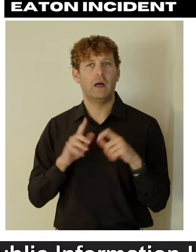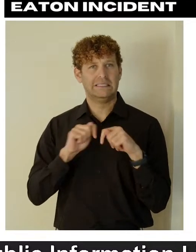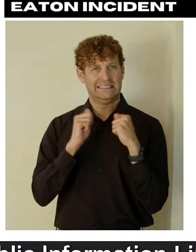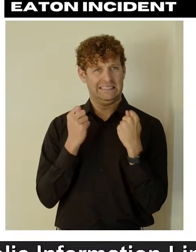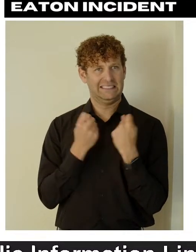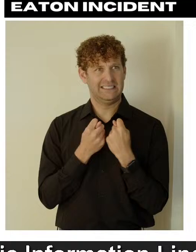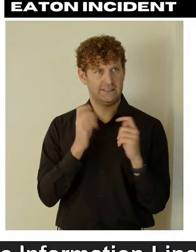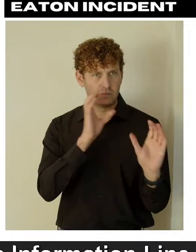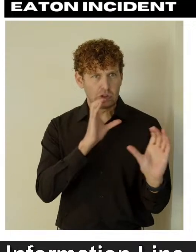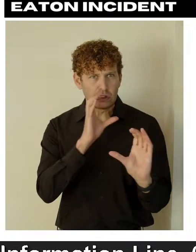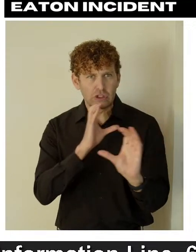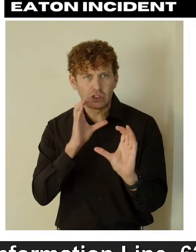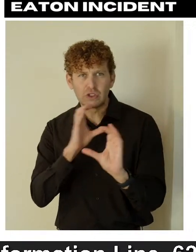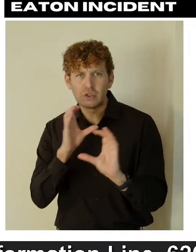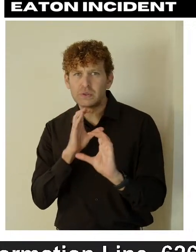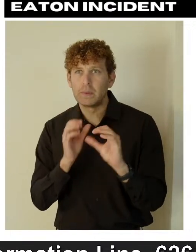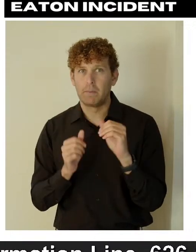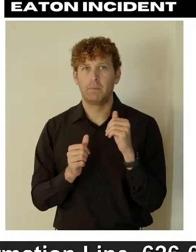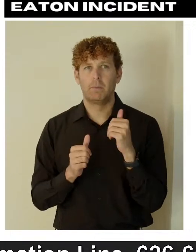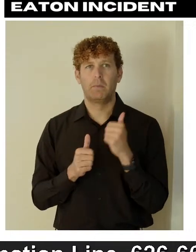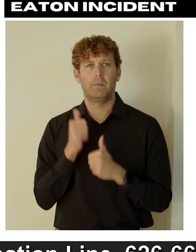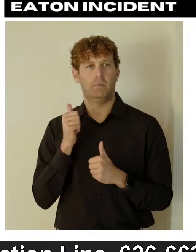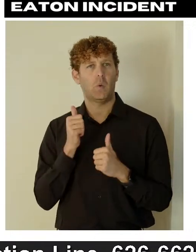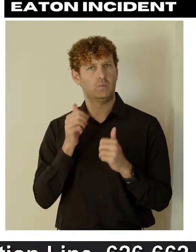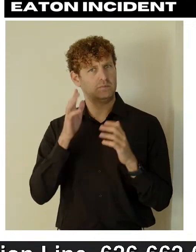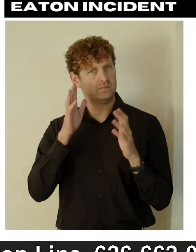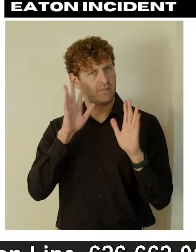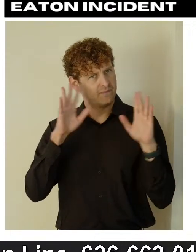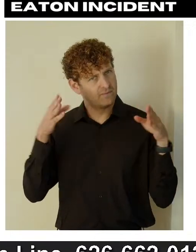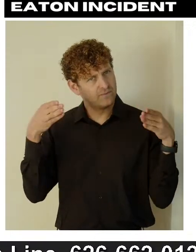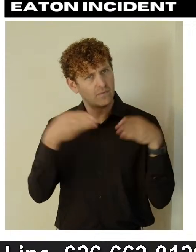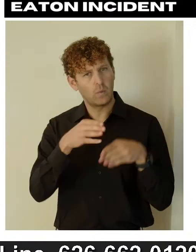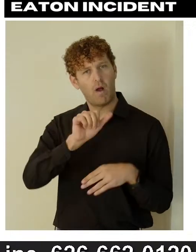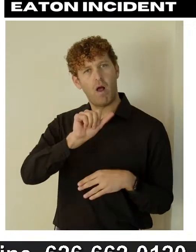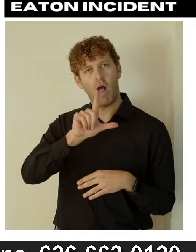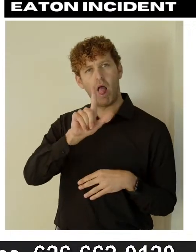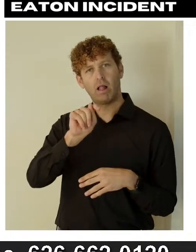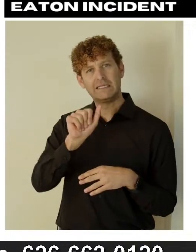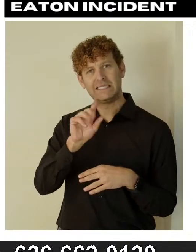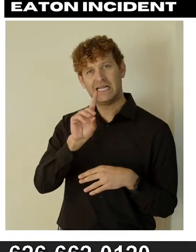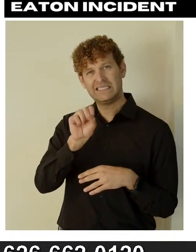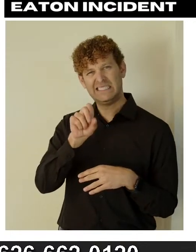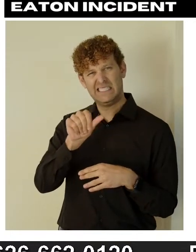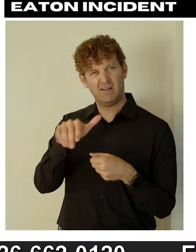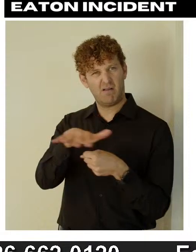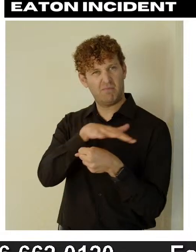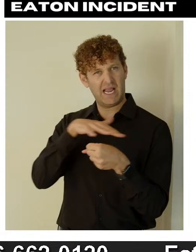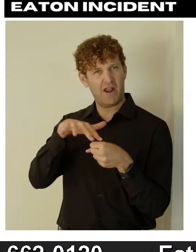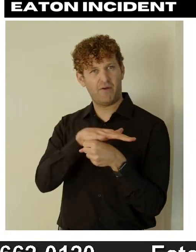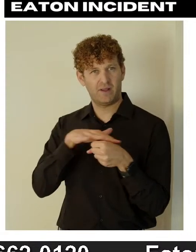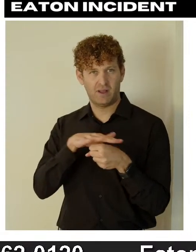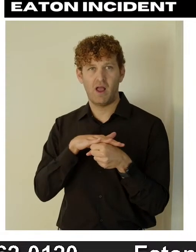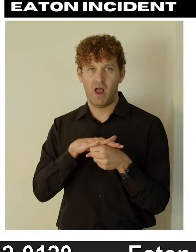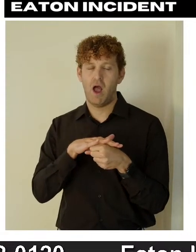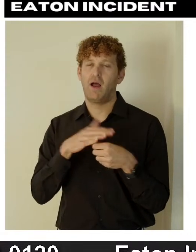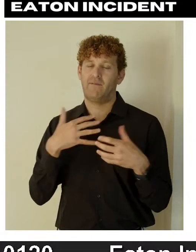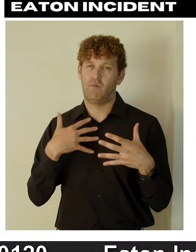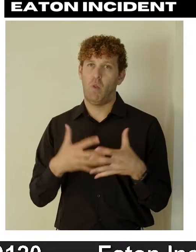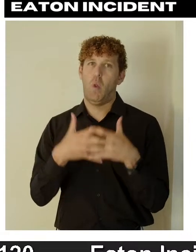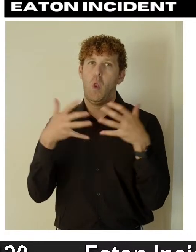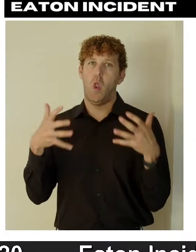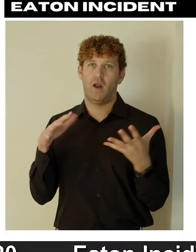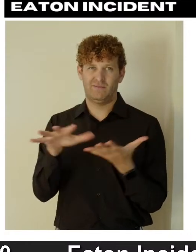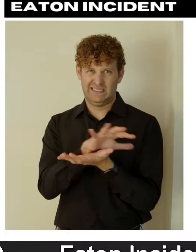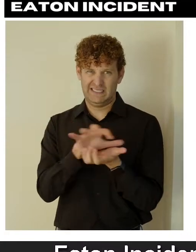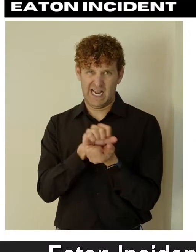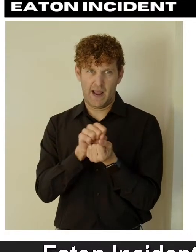Most of our teams and our 400 personnel are focused in the Altadena area. We do have a lot of damage inspection teams out there, as well as our